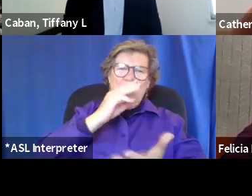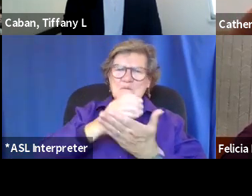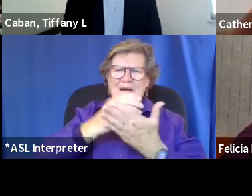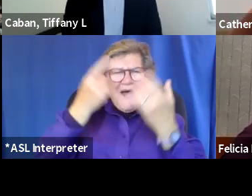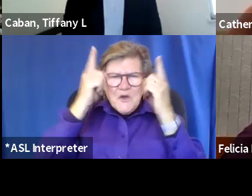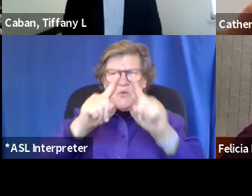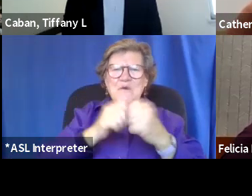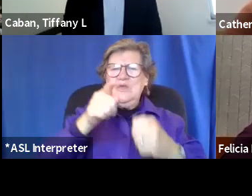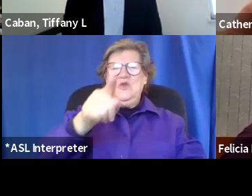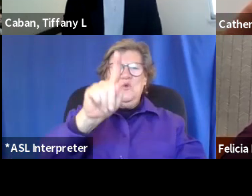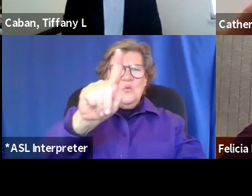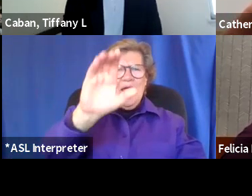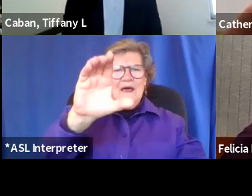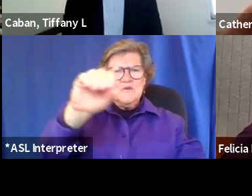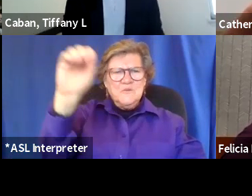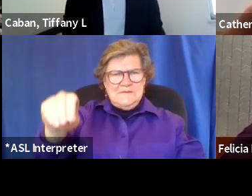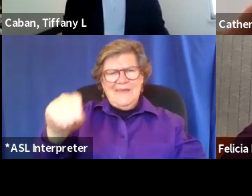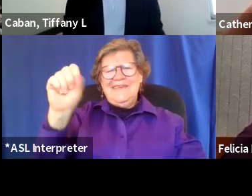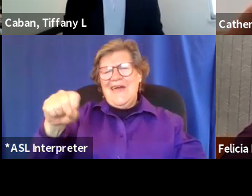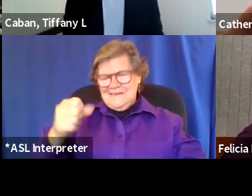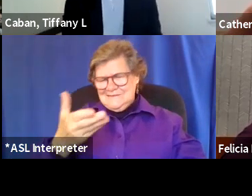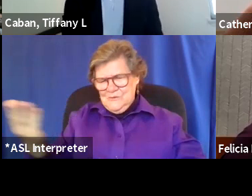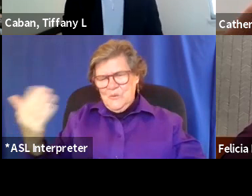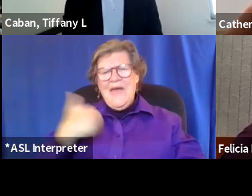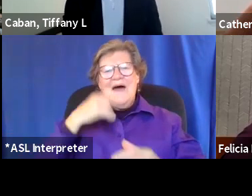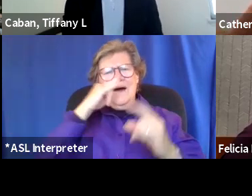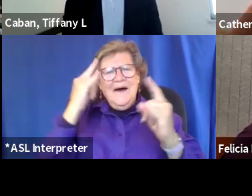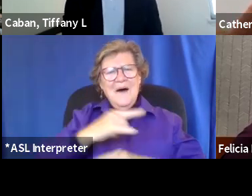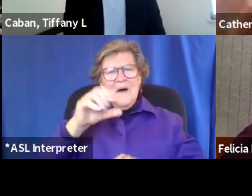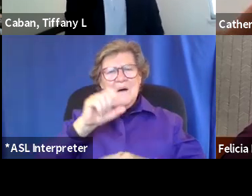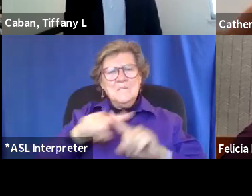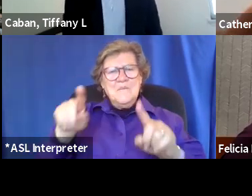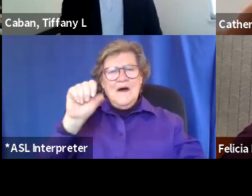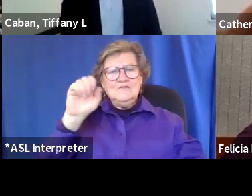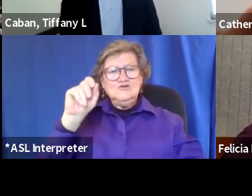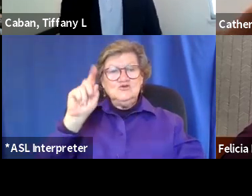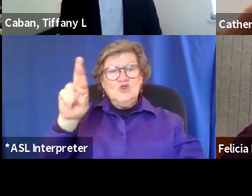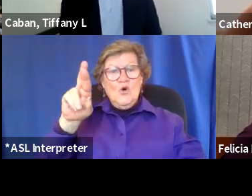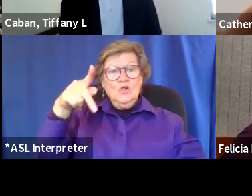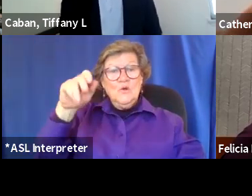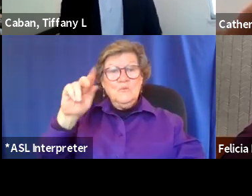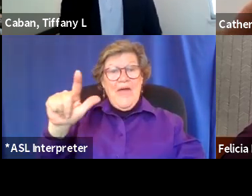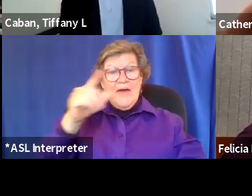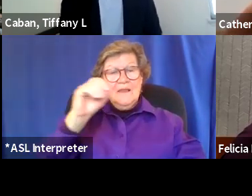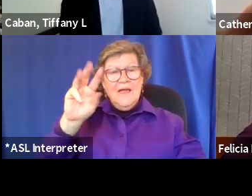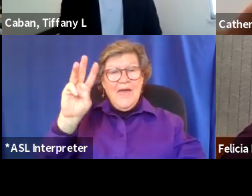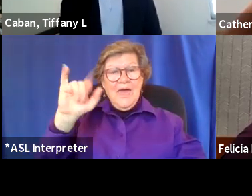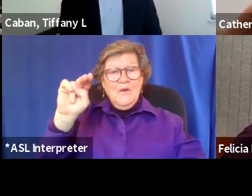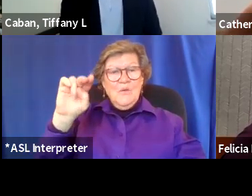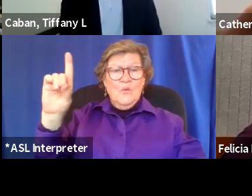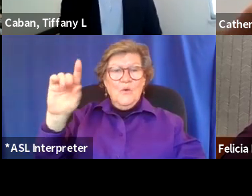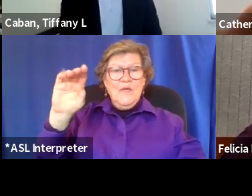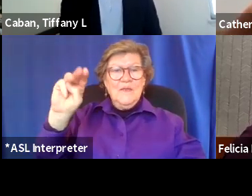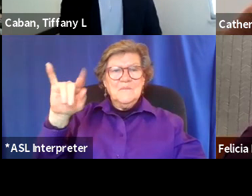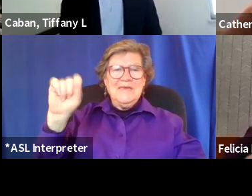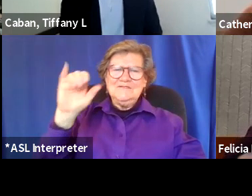It's, yes, there are hypocrites, but like I said, solar panels and wind panels and they're just basic